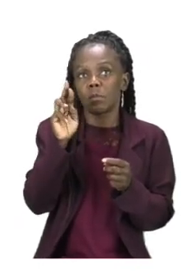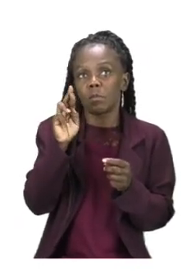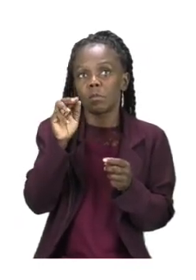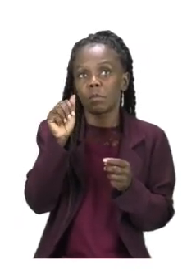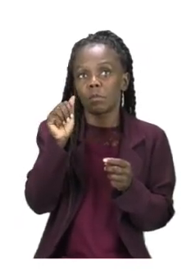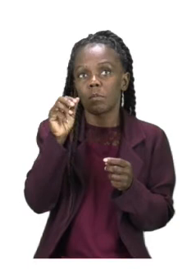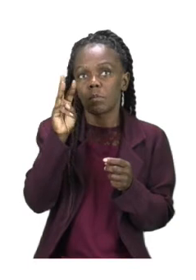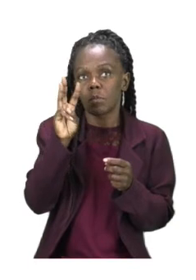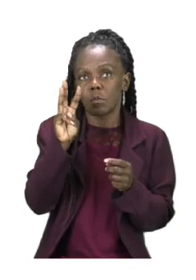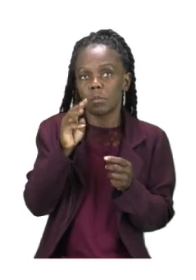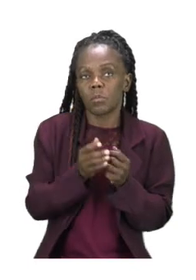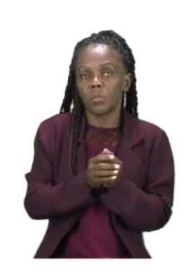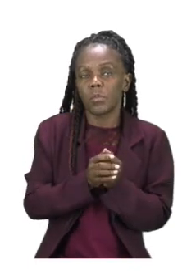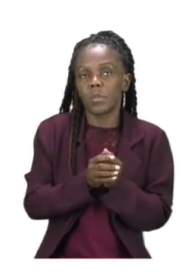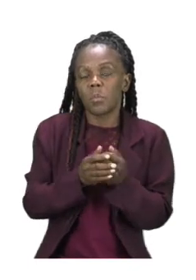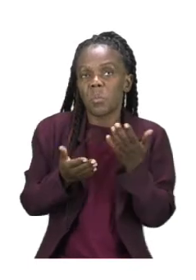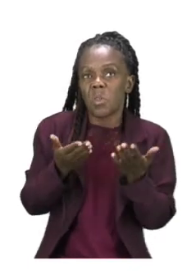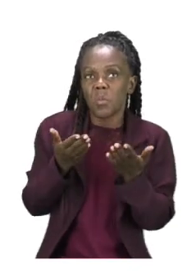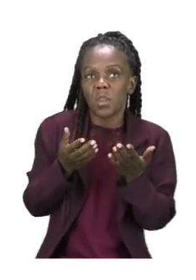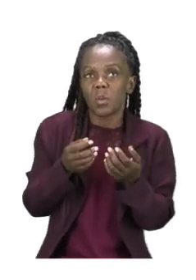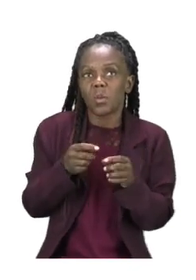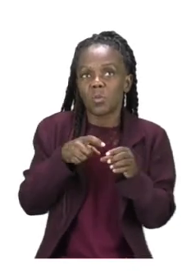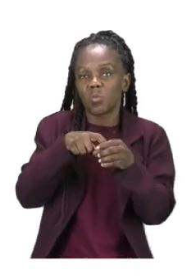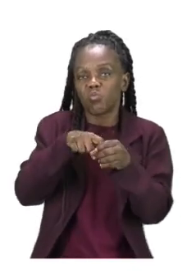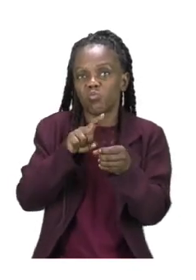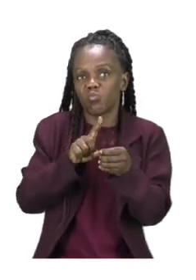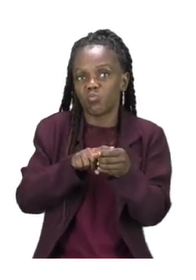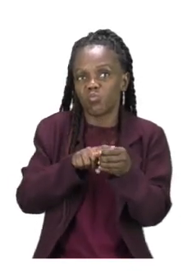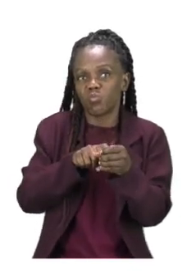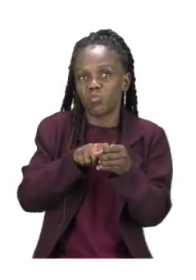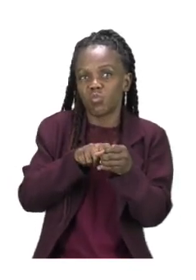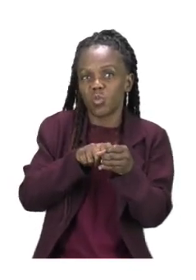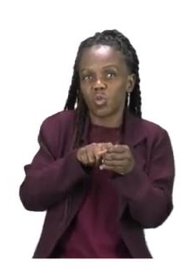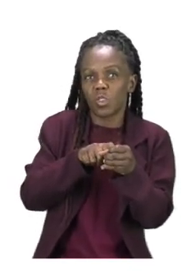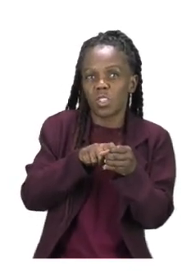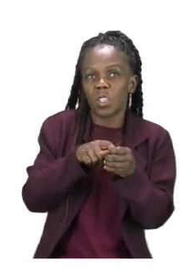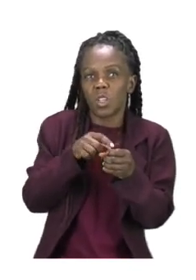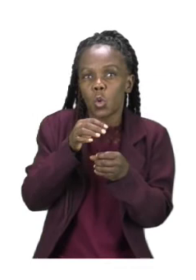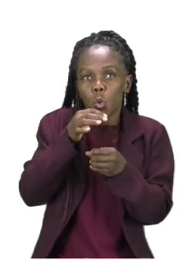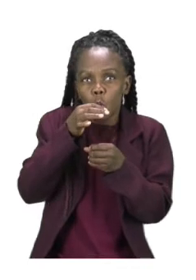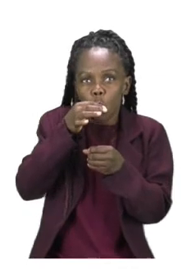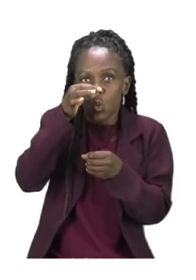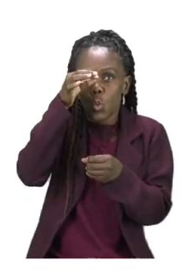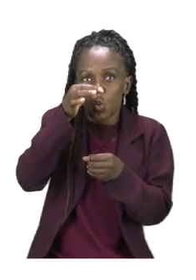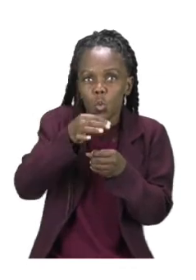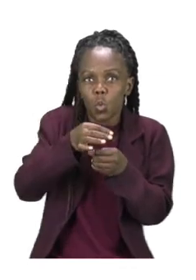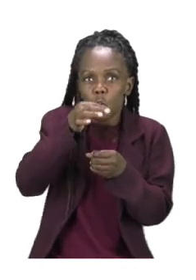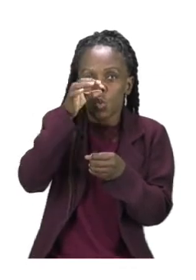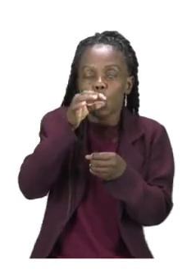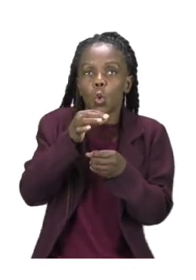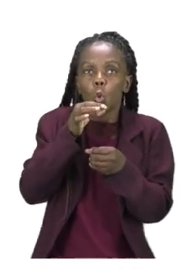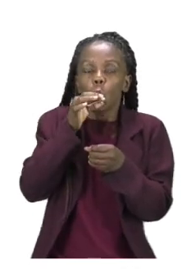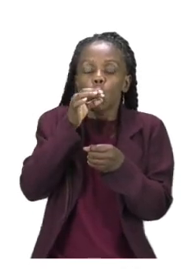we use when we are drinking a milkshake or some juice, or the straw that is